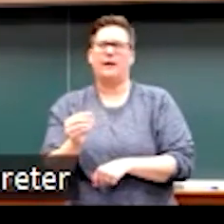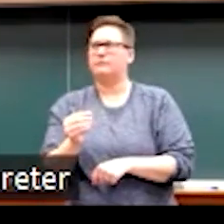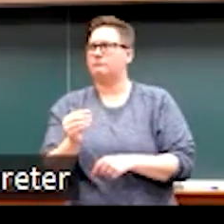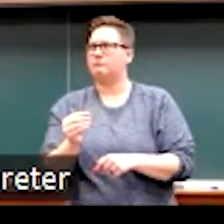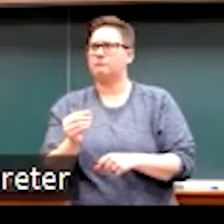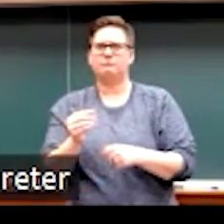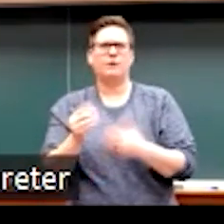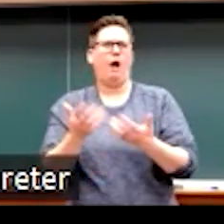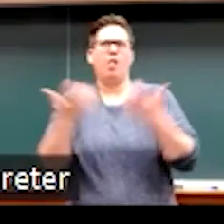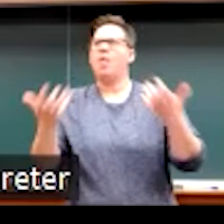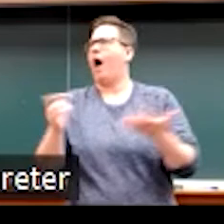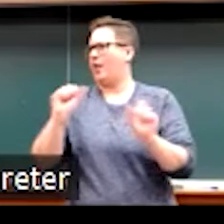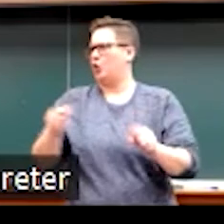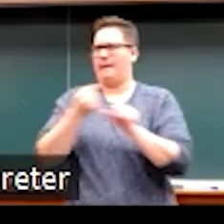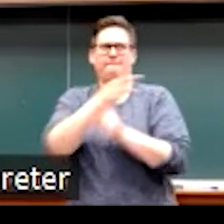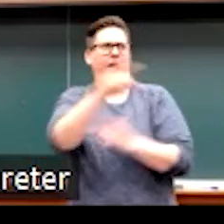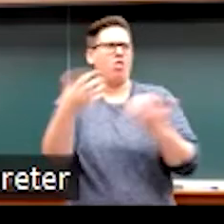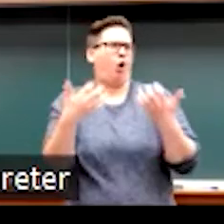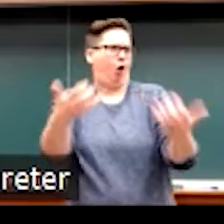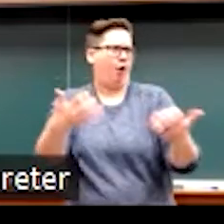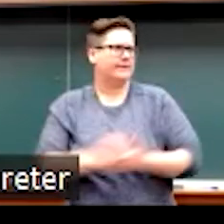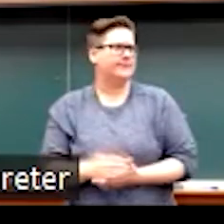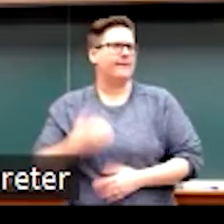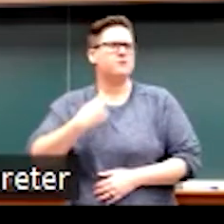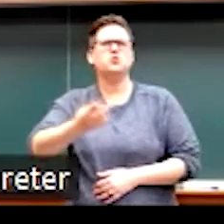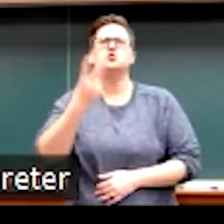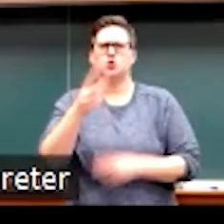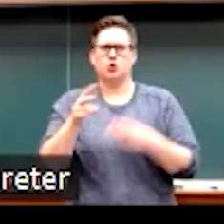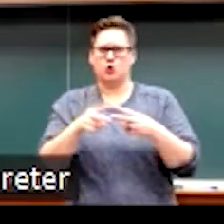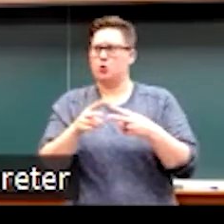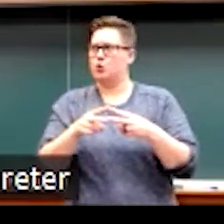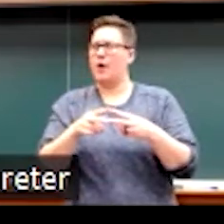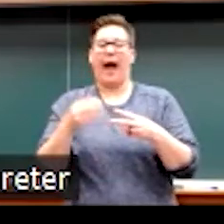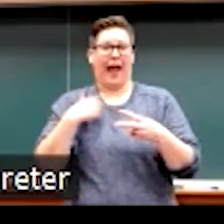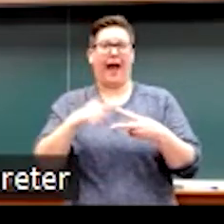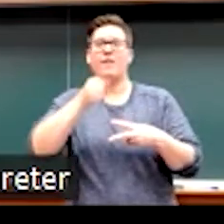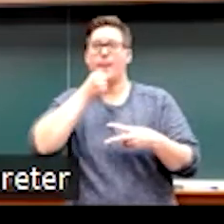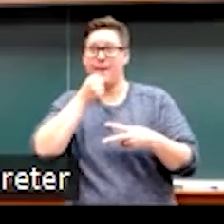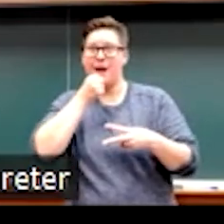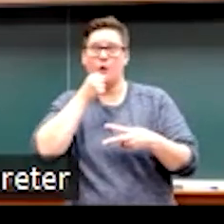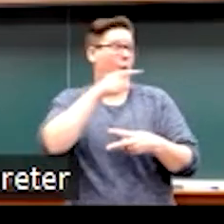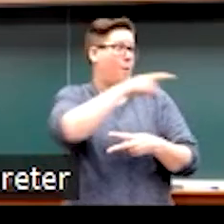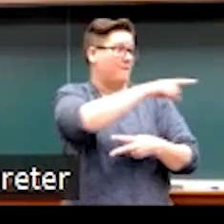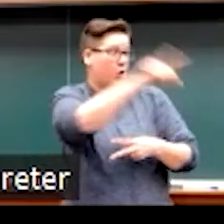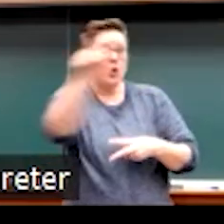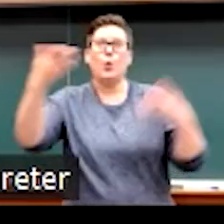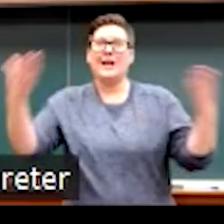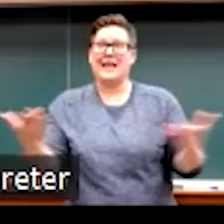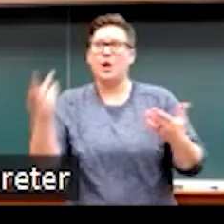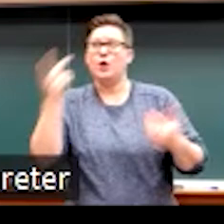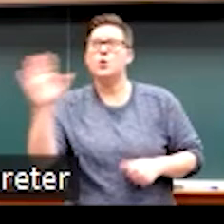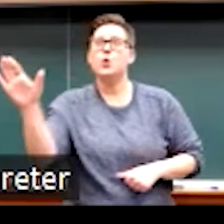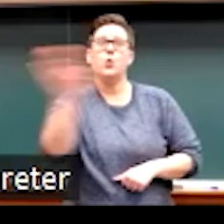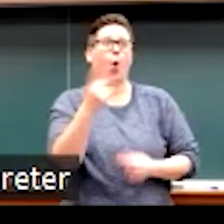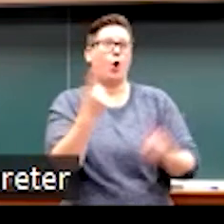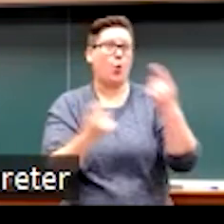has implications for this audience. I've got two things going. One is a microphone and looking at all of you who are in the room to see what questions